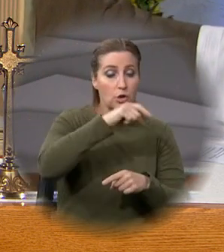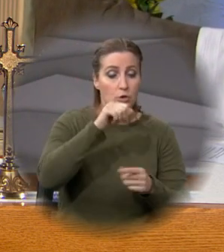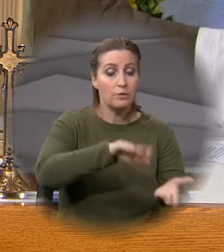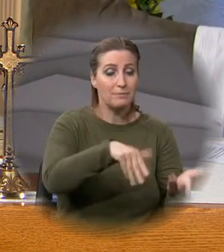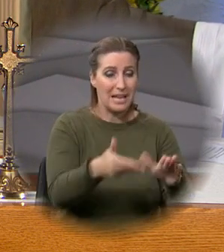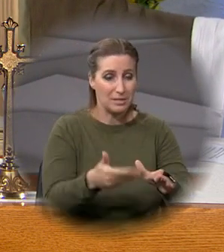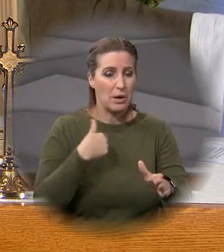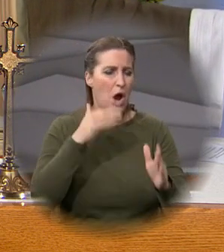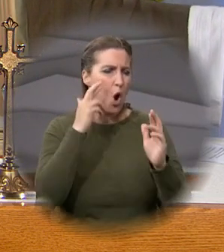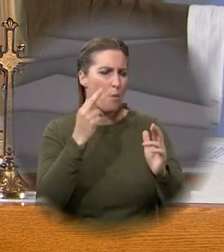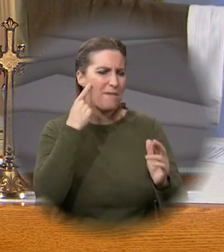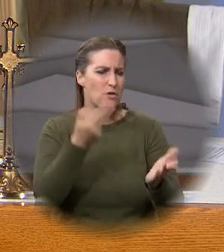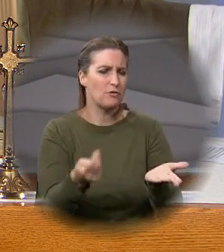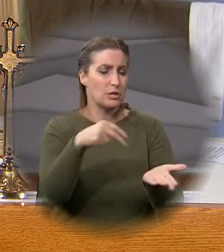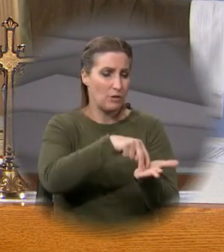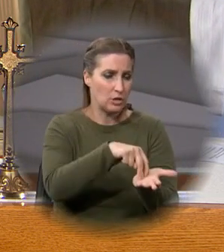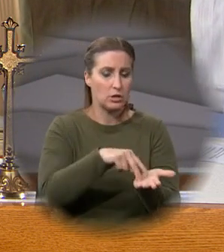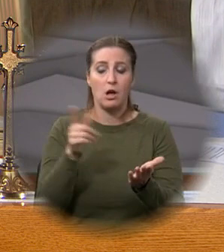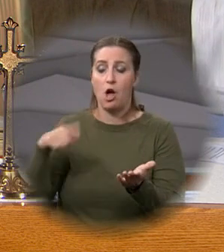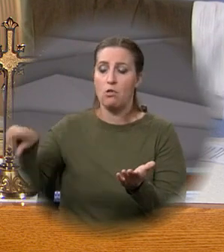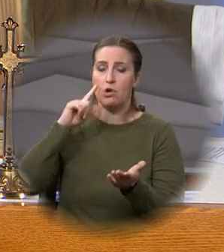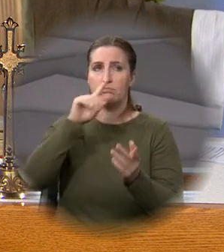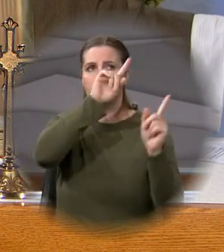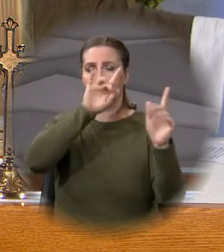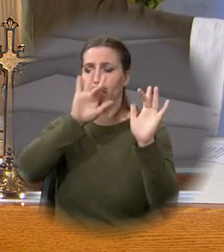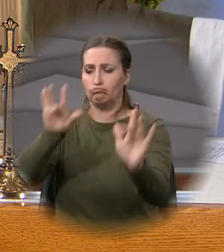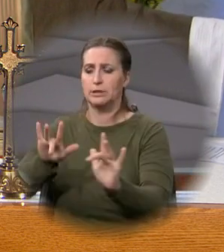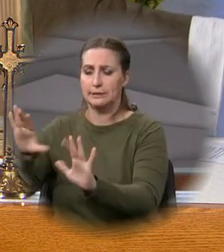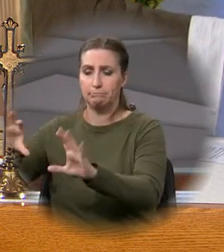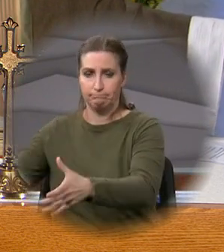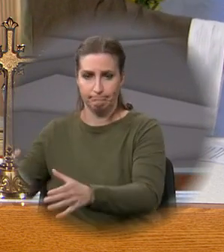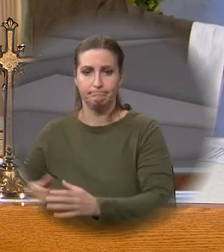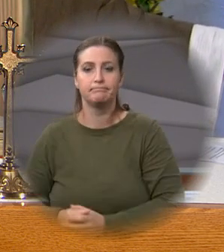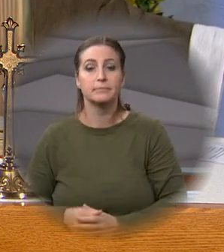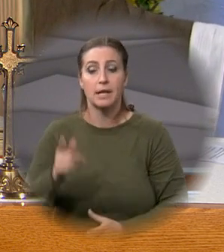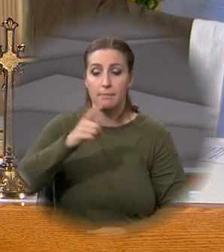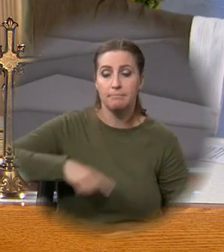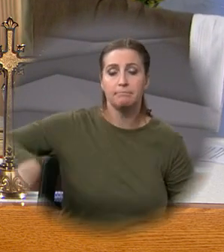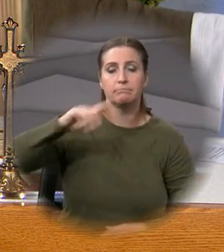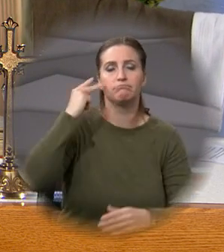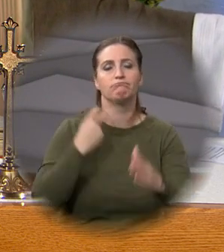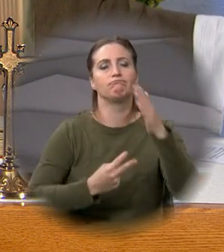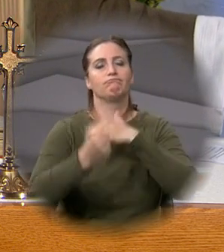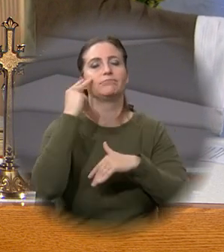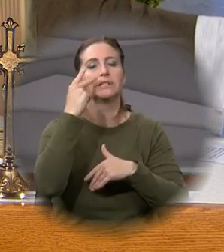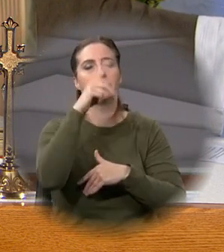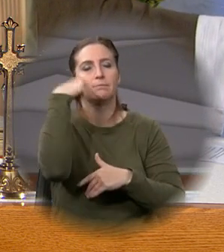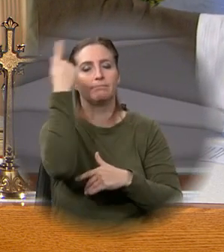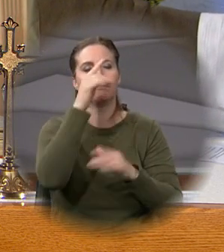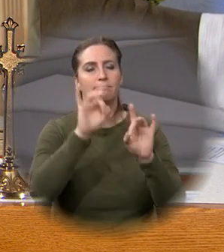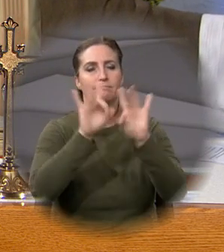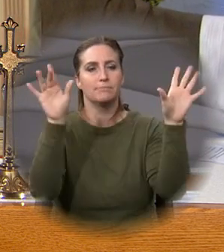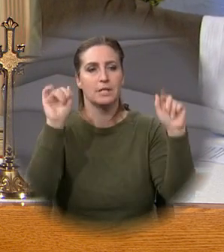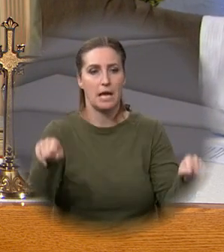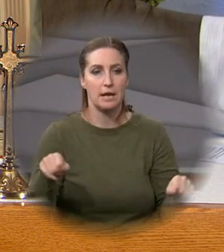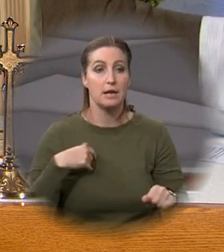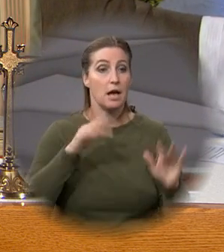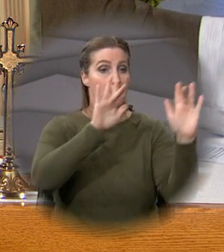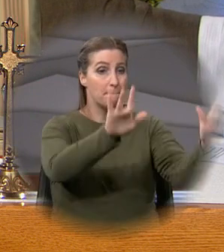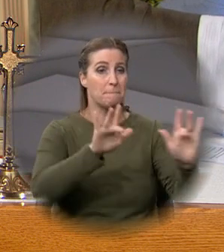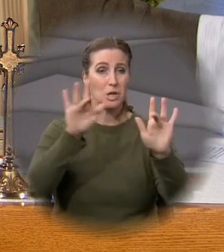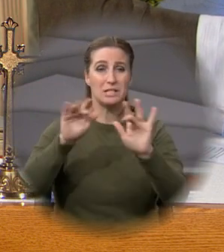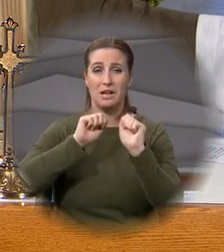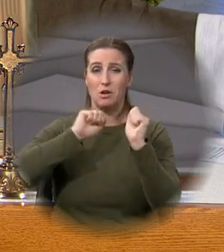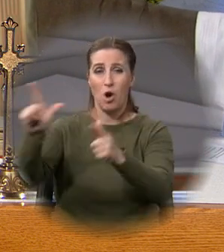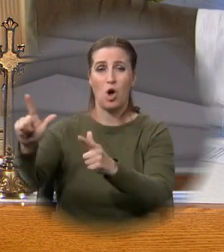fallen asleep in the hope of the resurrection, and all who have died in your mercy. Welcome them into the light of your face. Have mercy on us